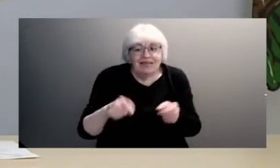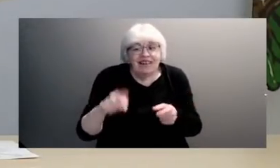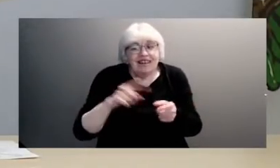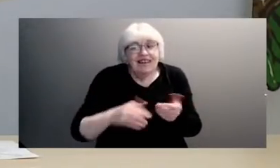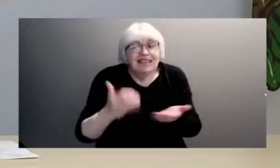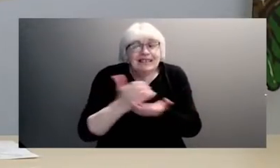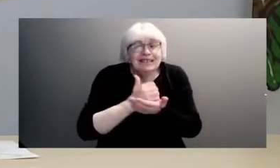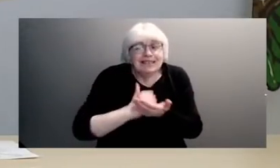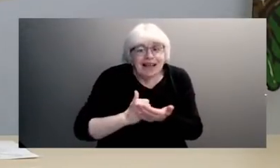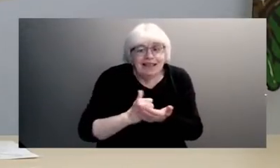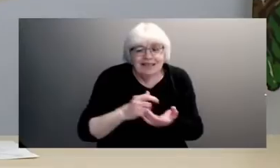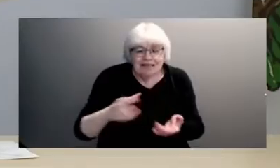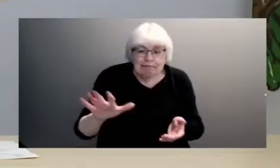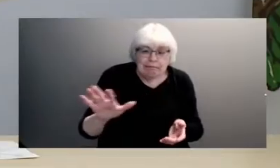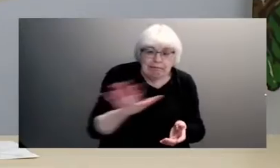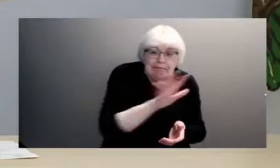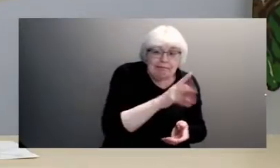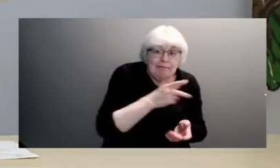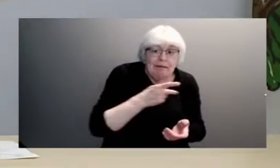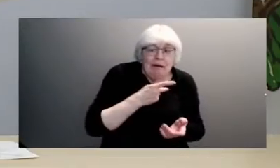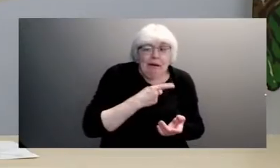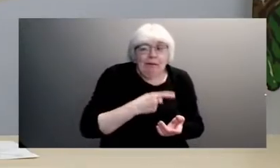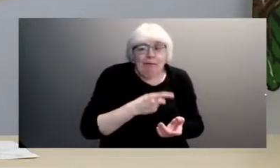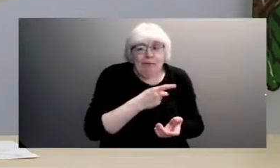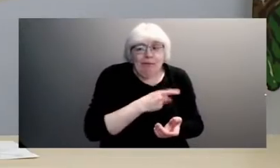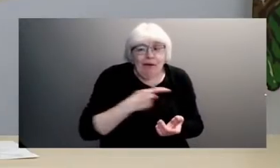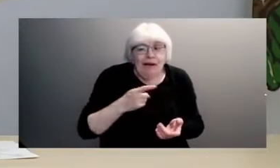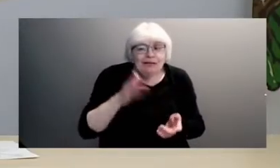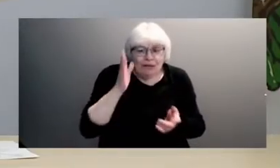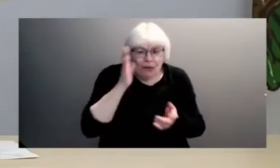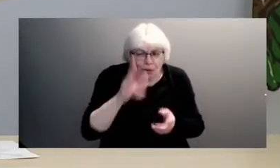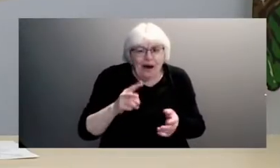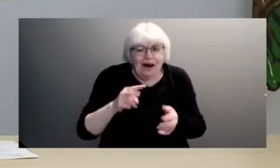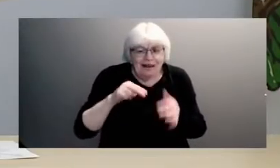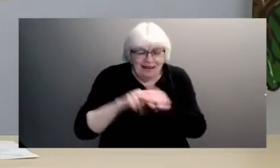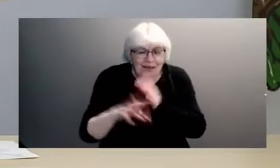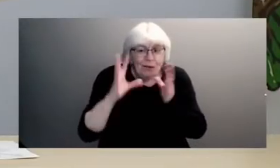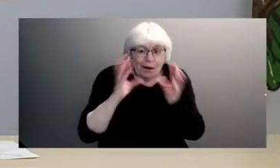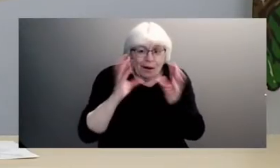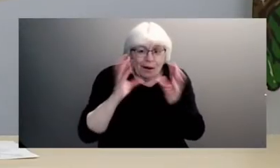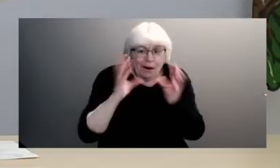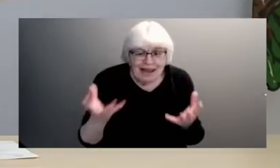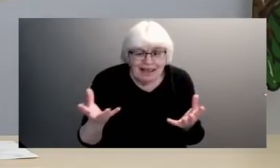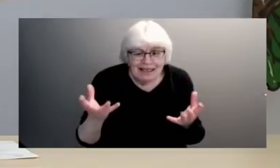those additional cases? So we are talking about it, where we have not made any decisions, but